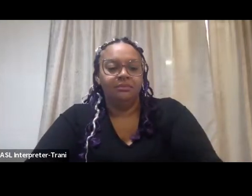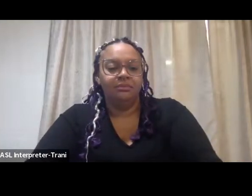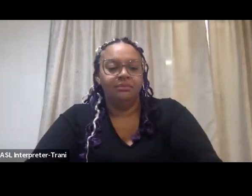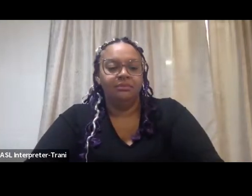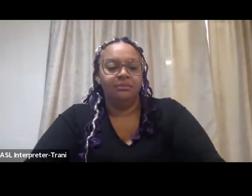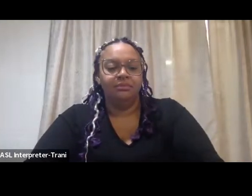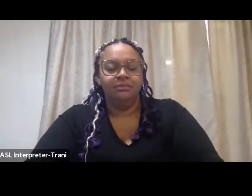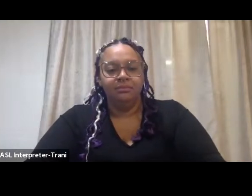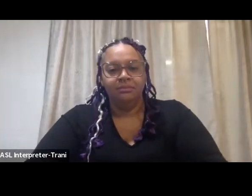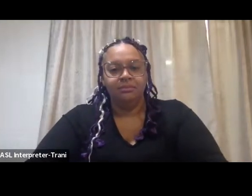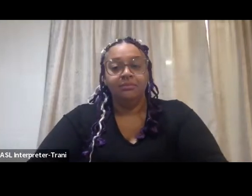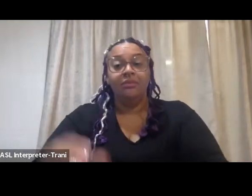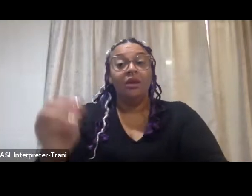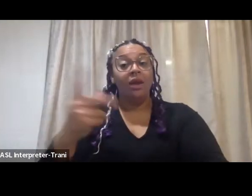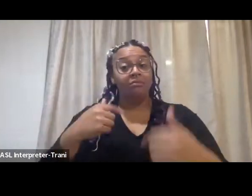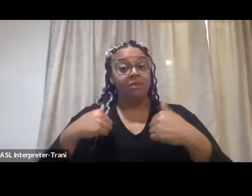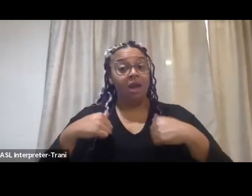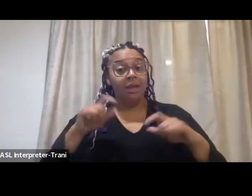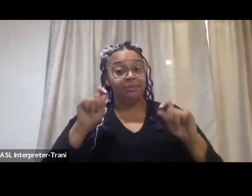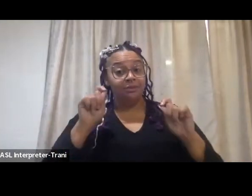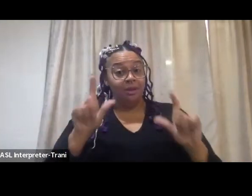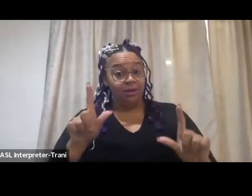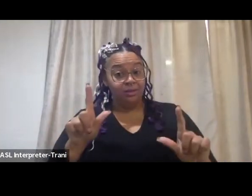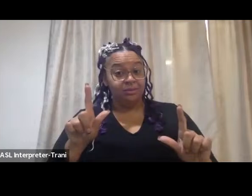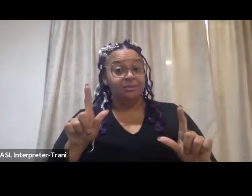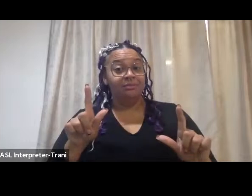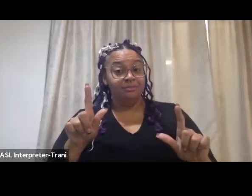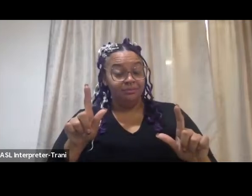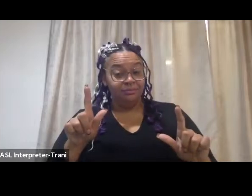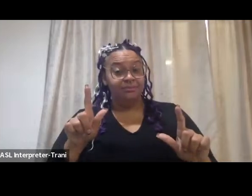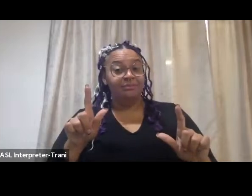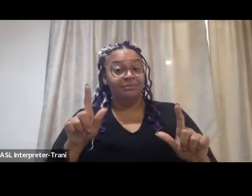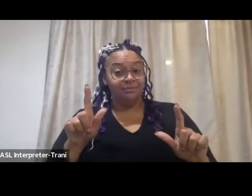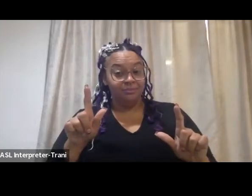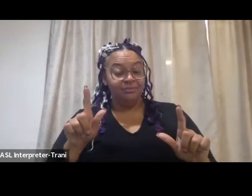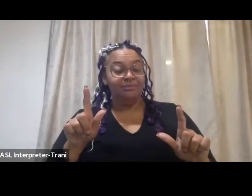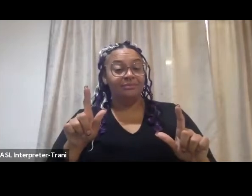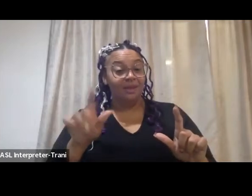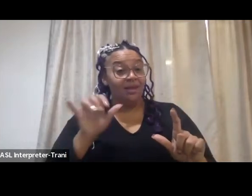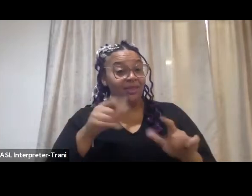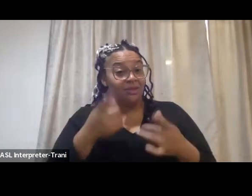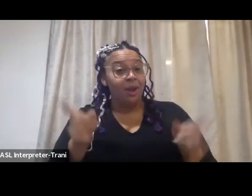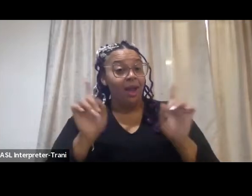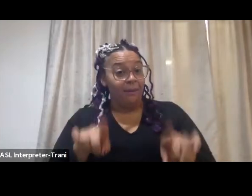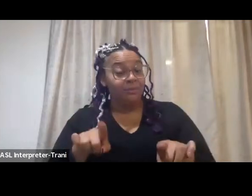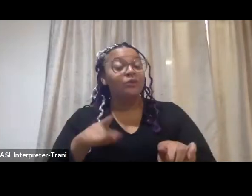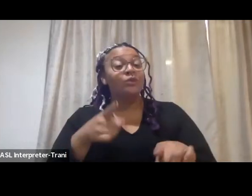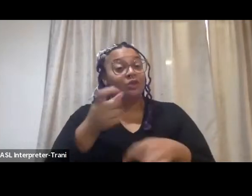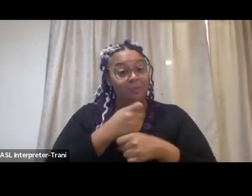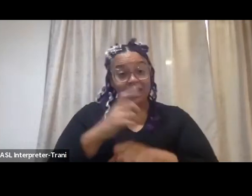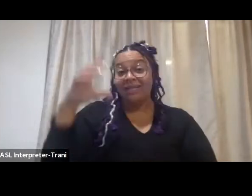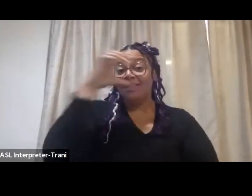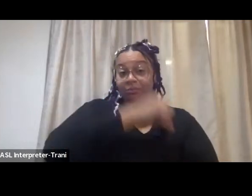Okay, I am surprised. Well, that's what happens when you make assumptions.